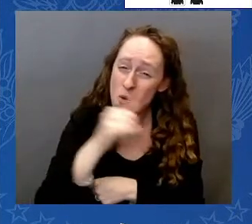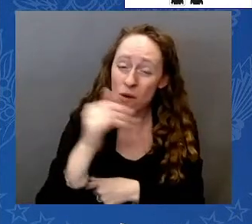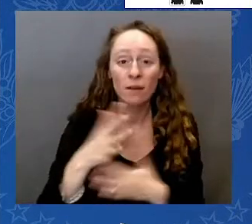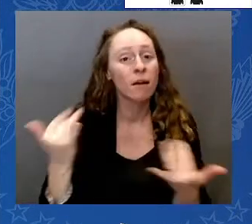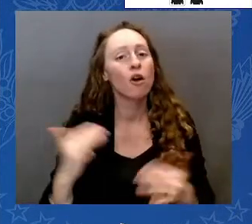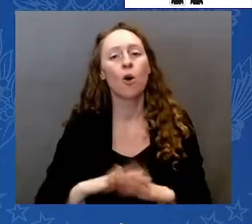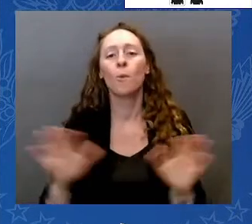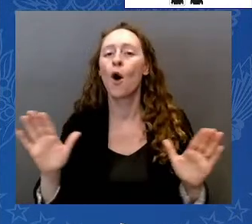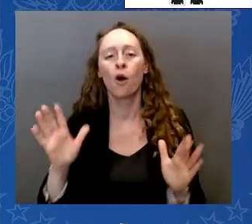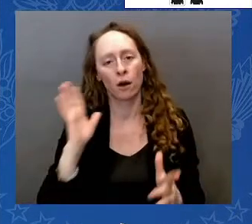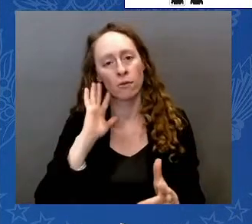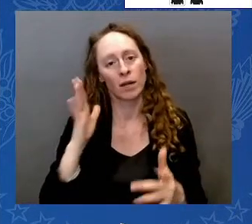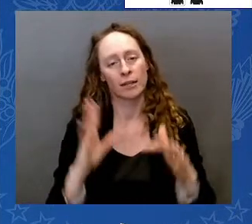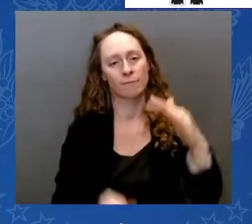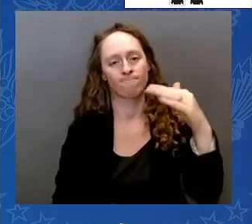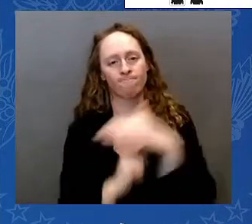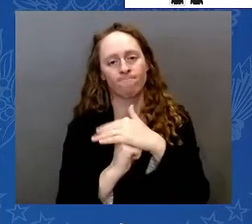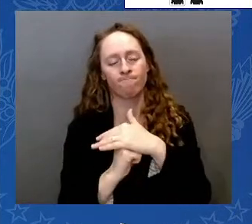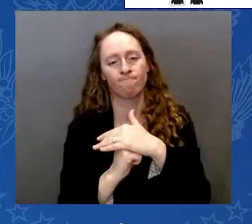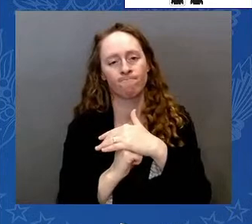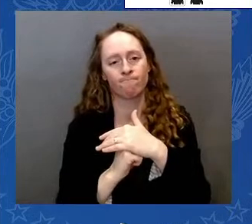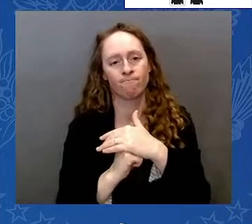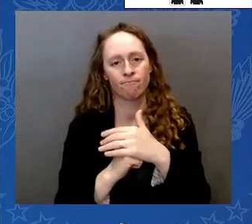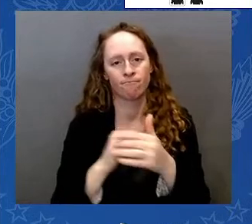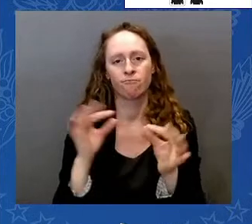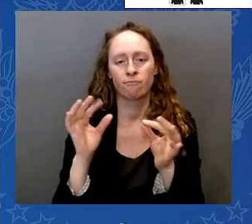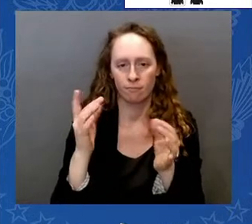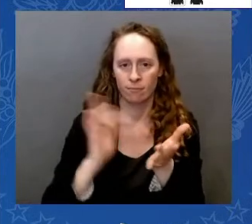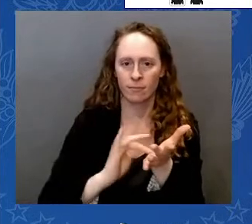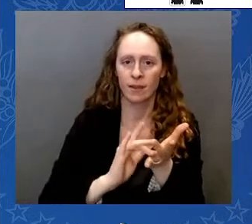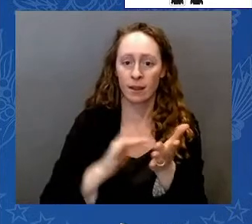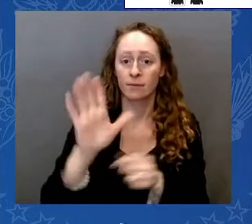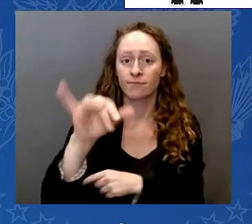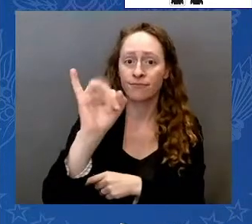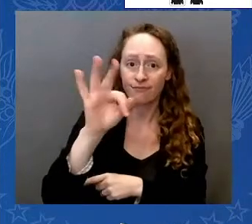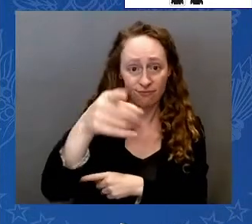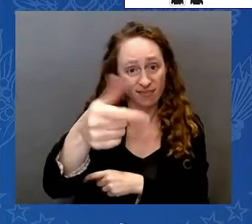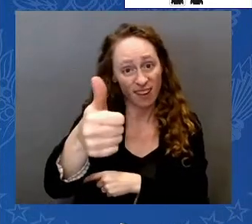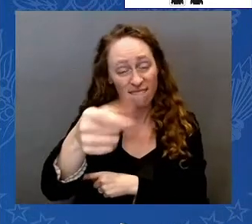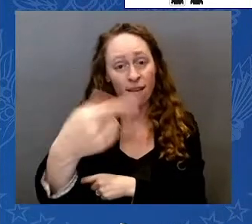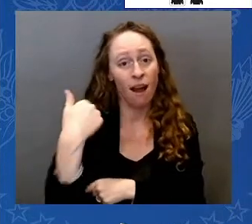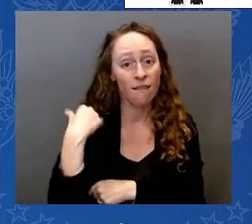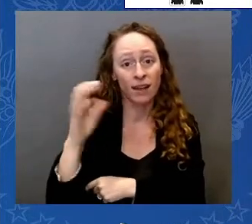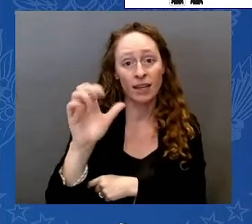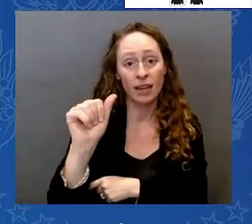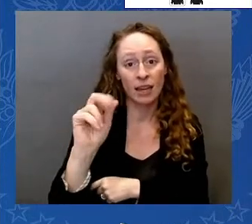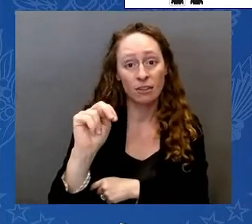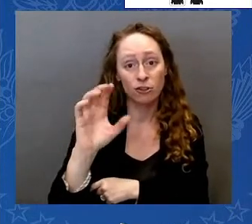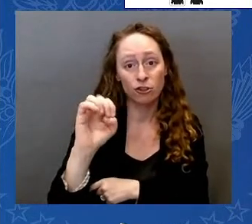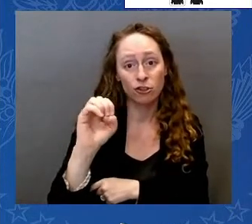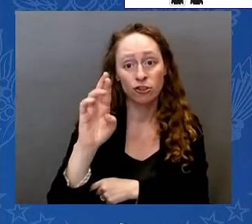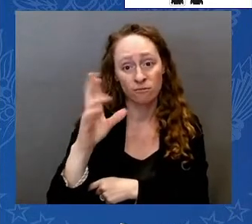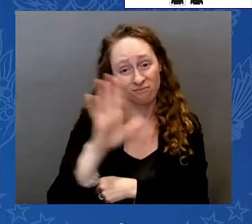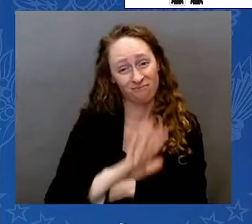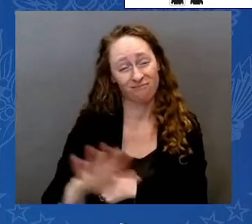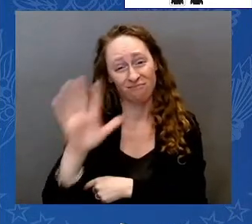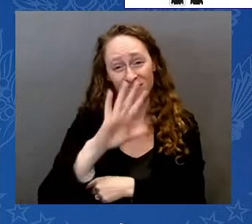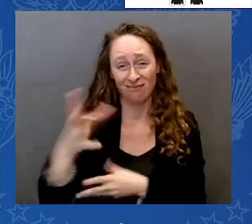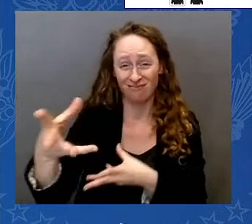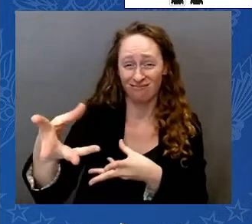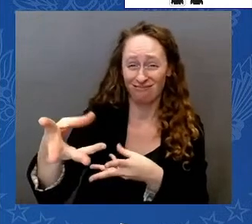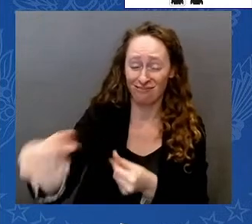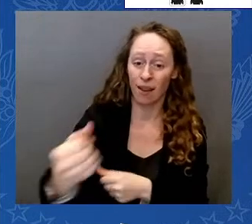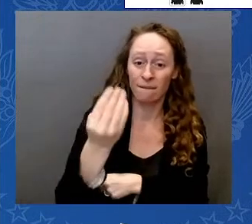have cancer, their drug costs are $14,000, $15,000 a year, literally, for the drugs they need. Well,